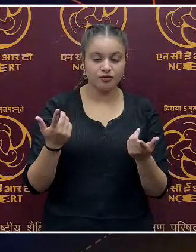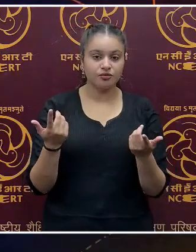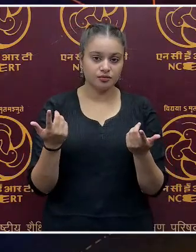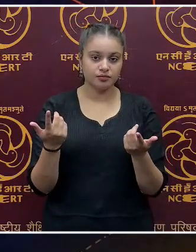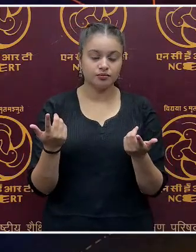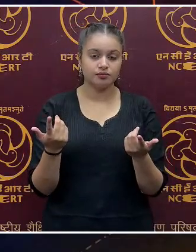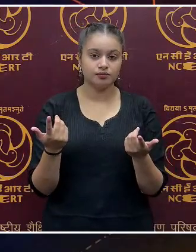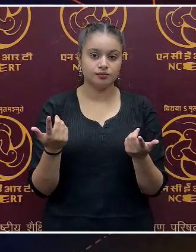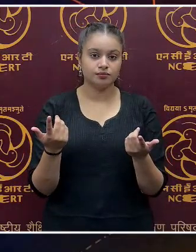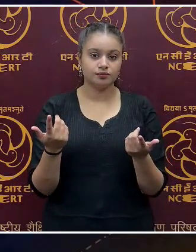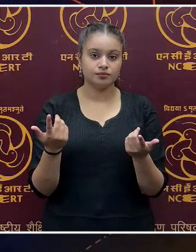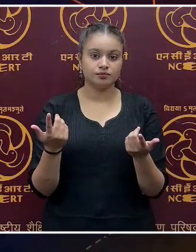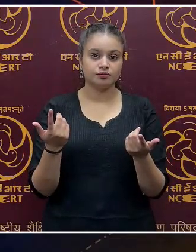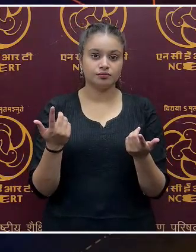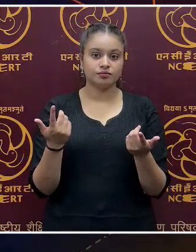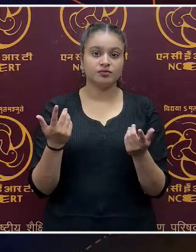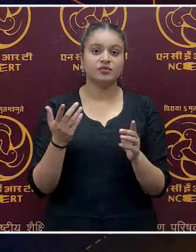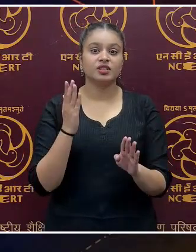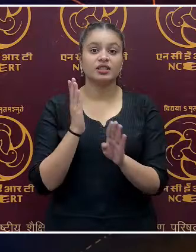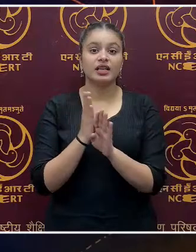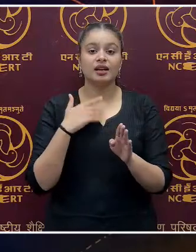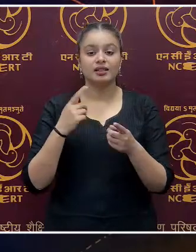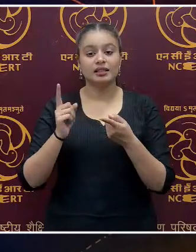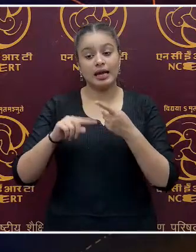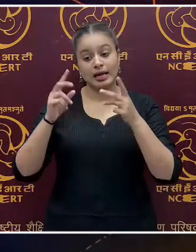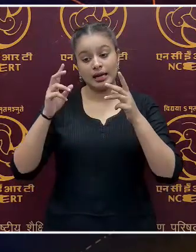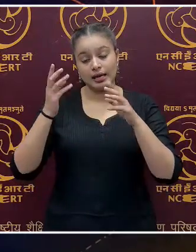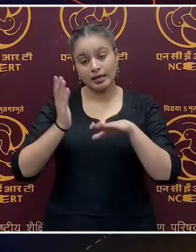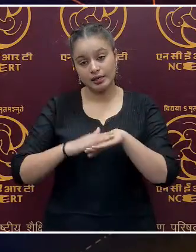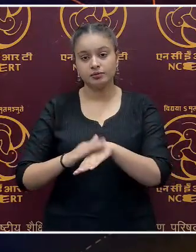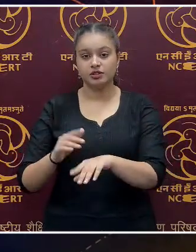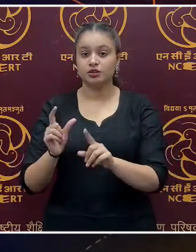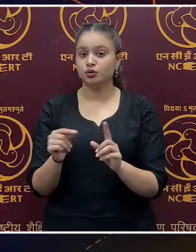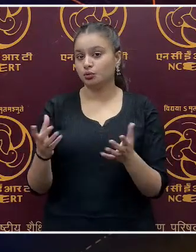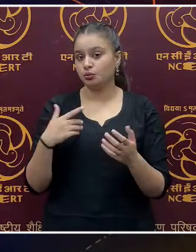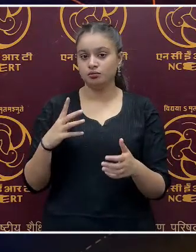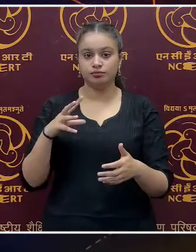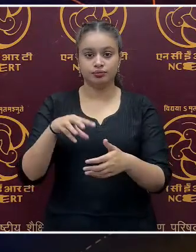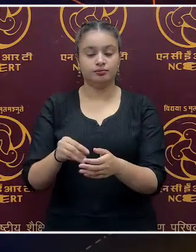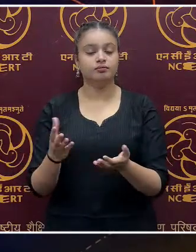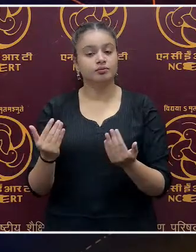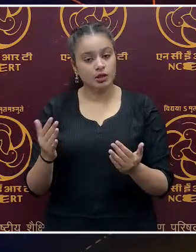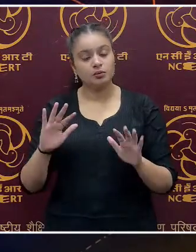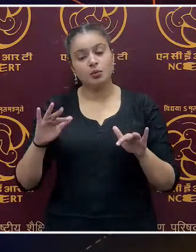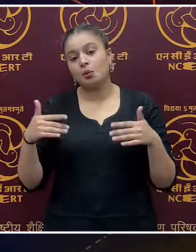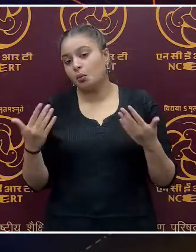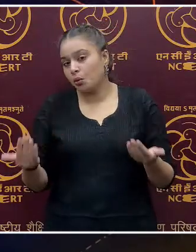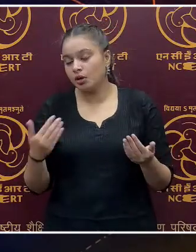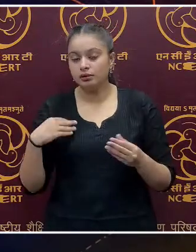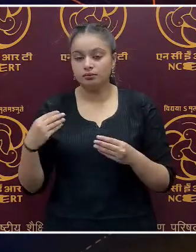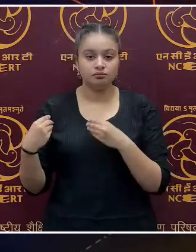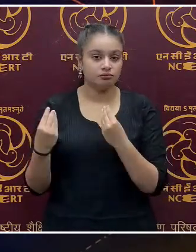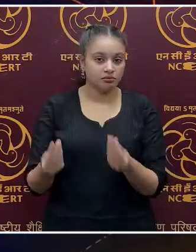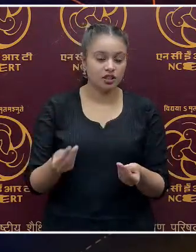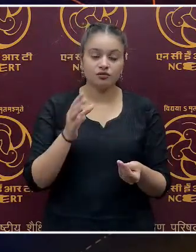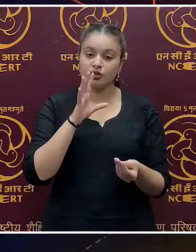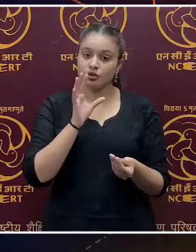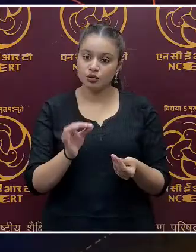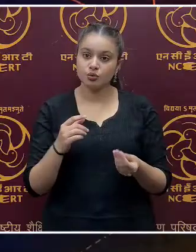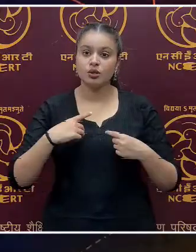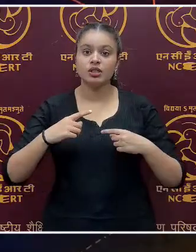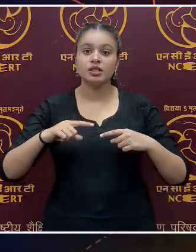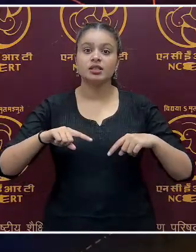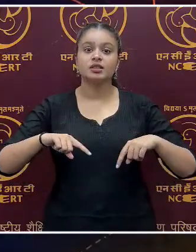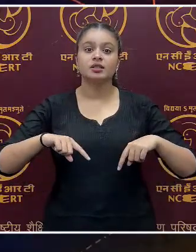with a direct experience, and also it could be provide a